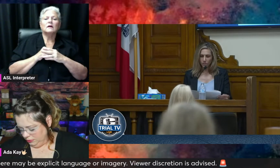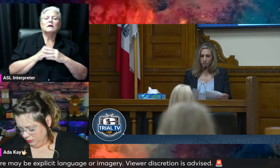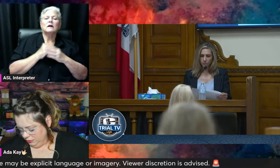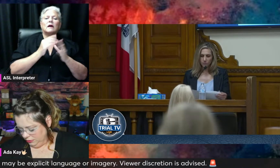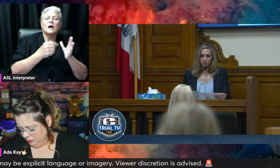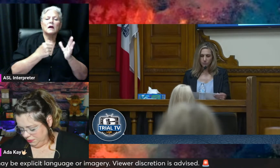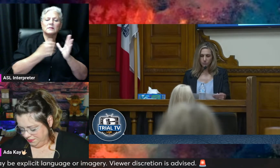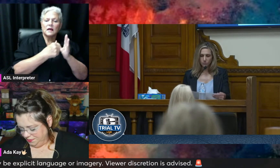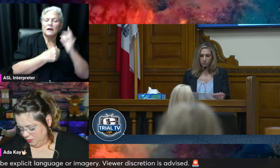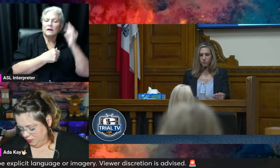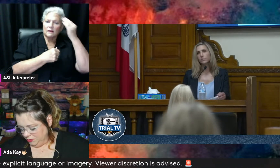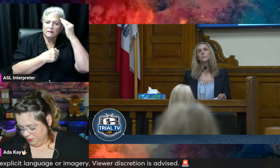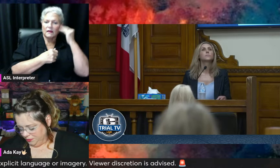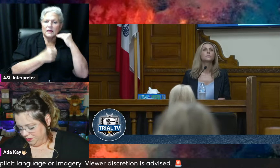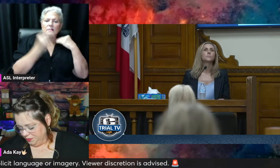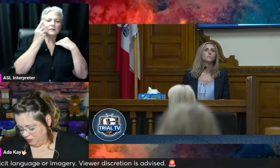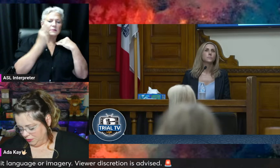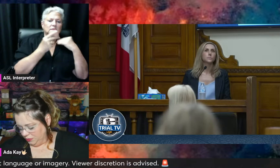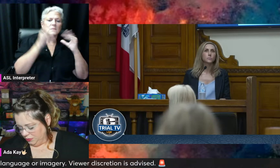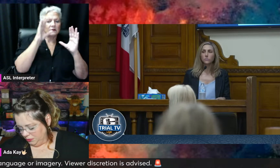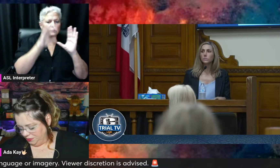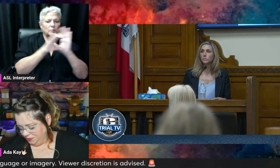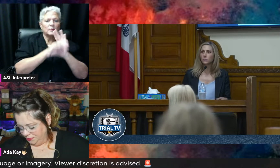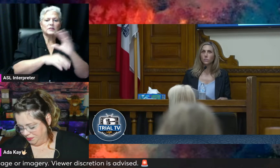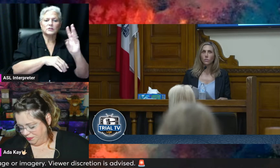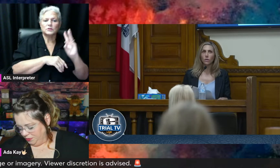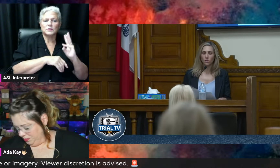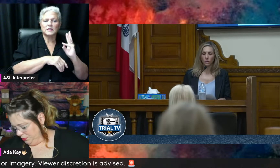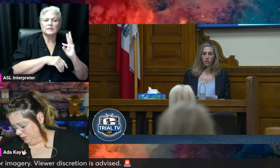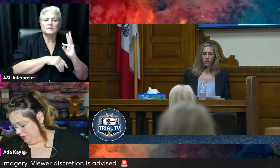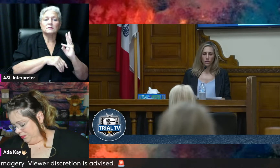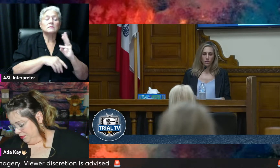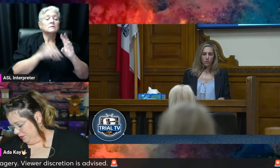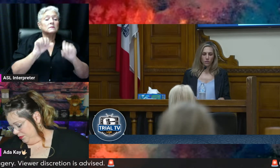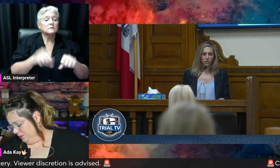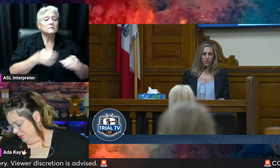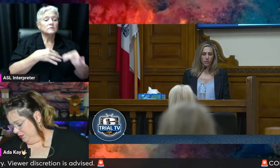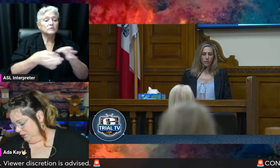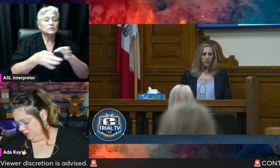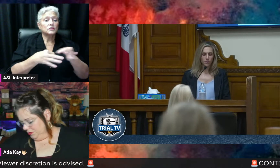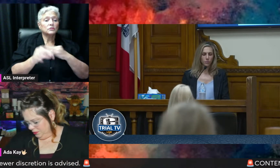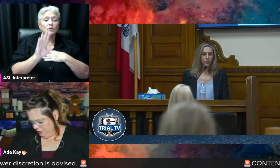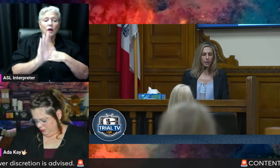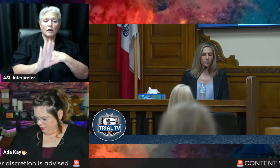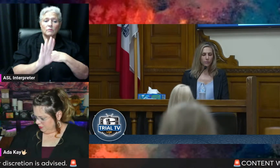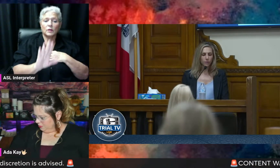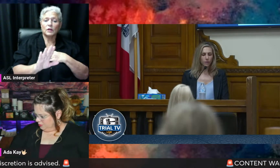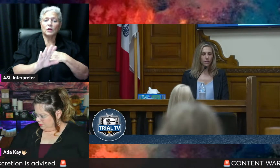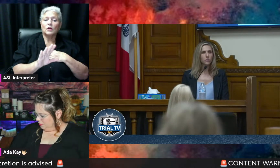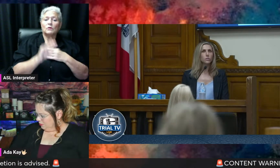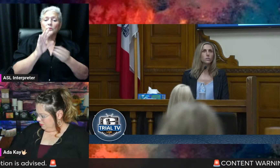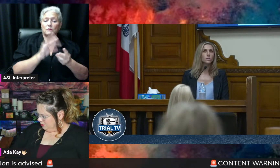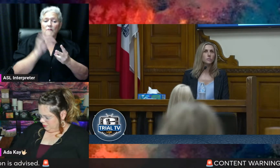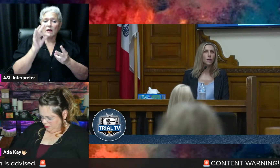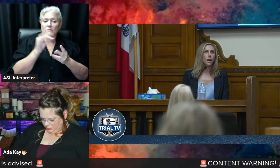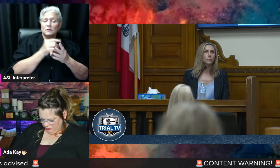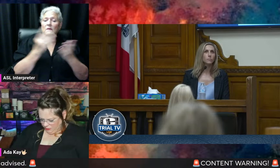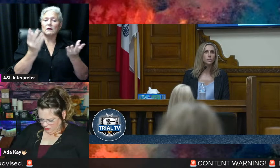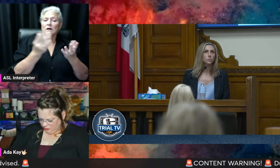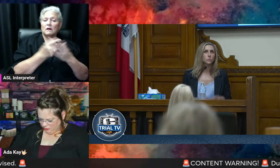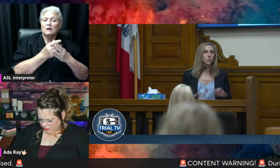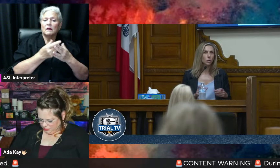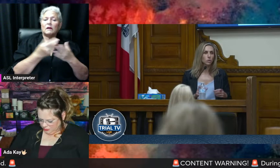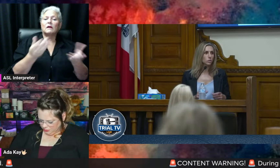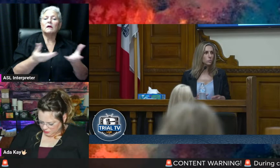photo 6. Could you describe what your findings are there? Here we have the